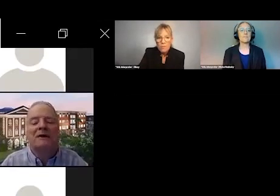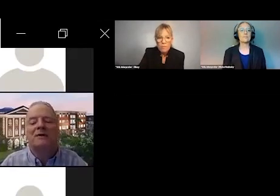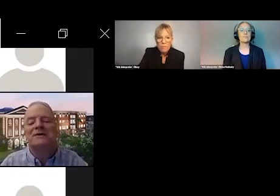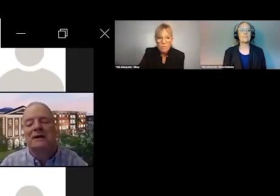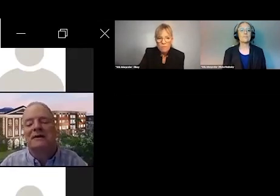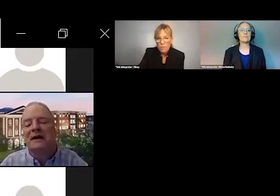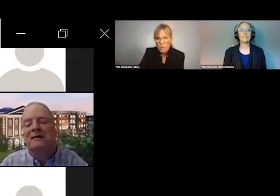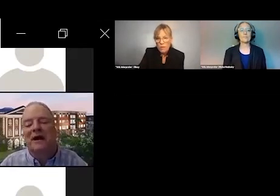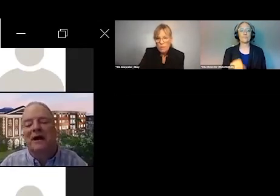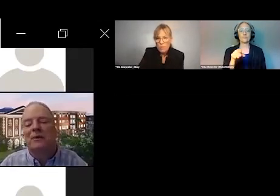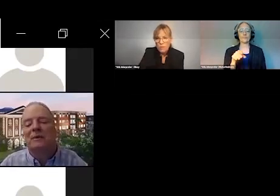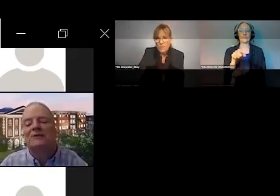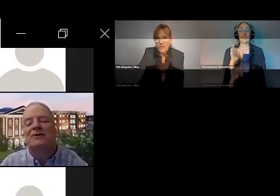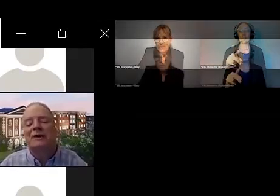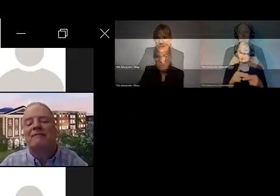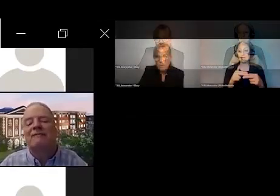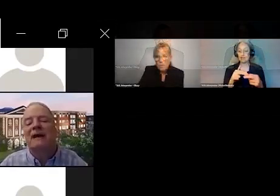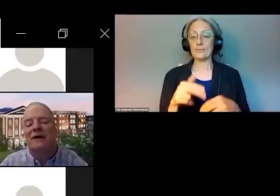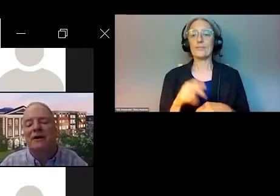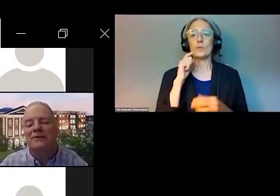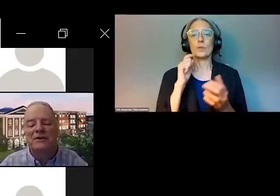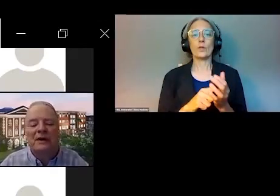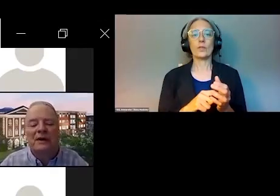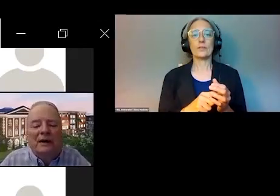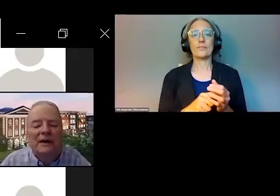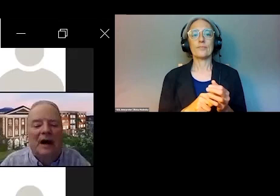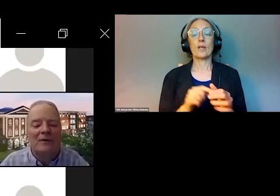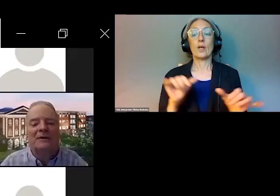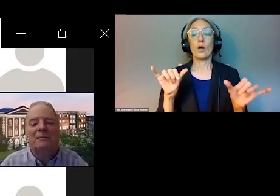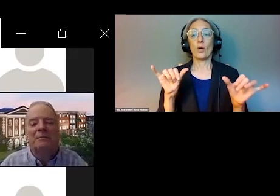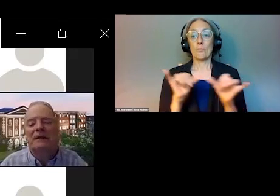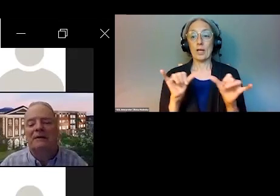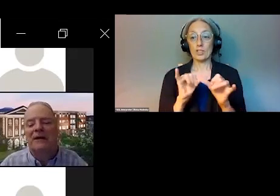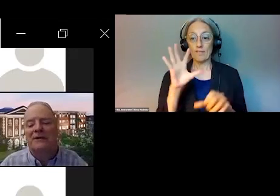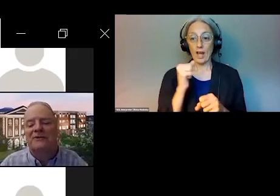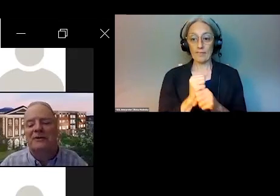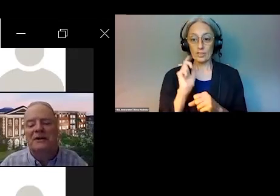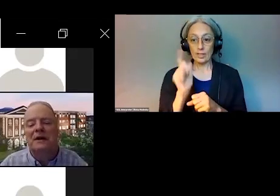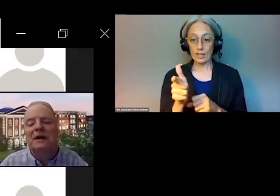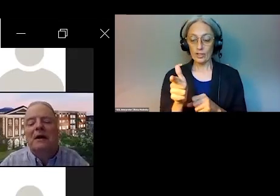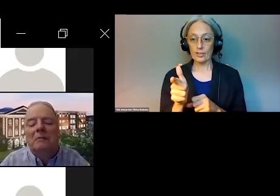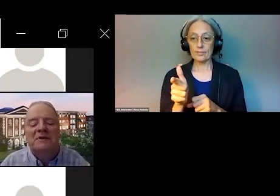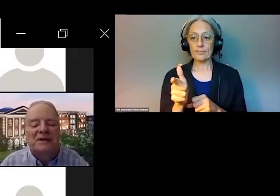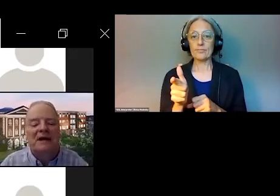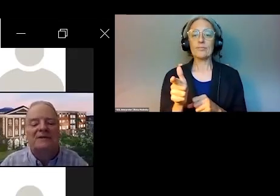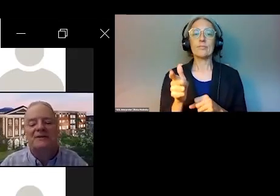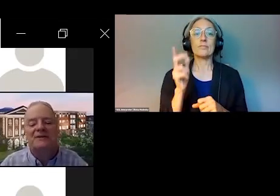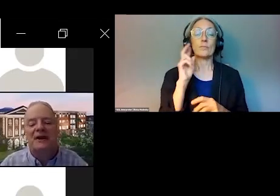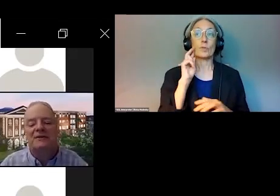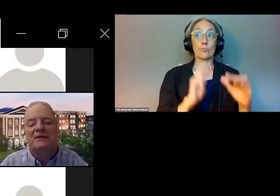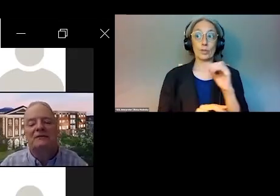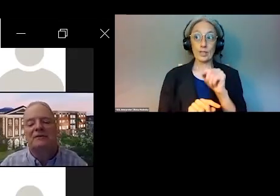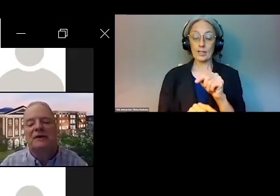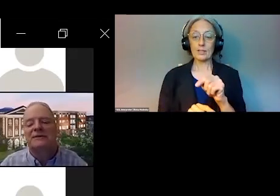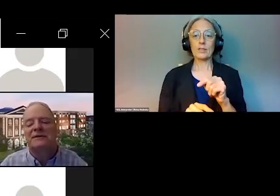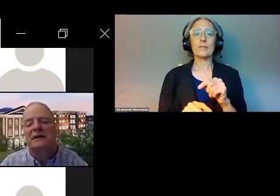And you can see that then when we measure in 5 years down the line, the predictive nature, you see perceived isolation